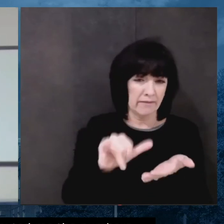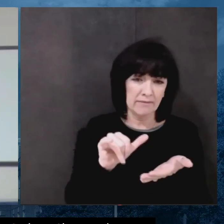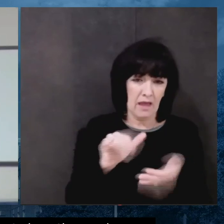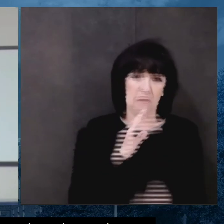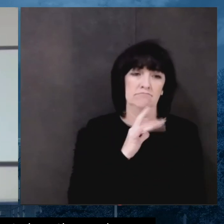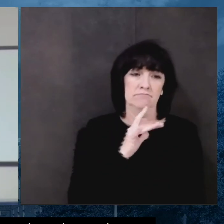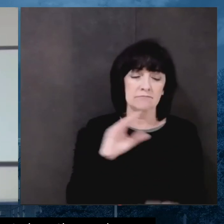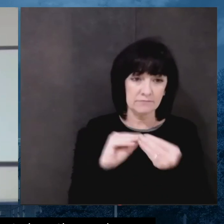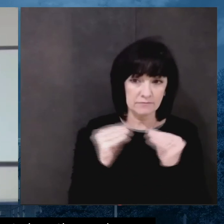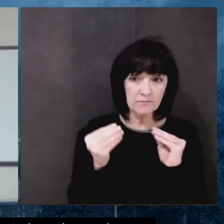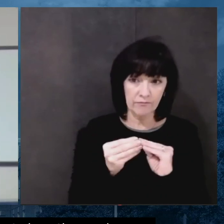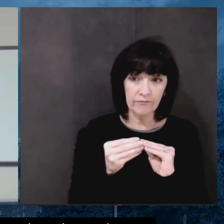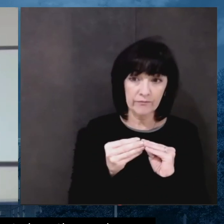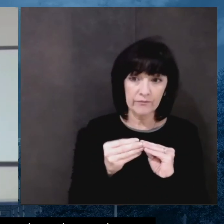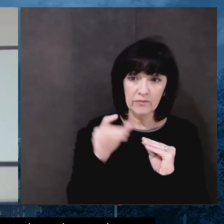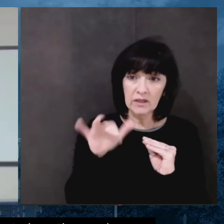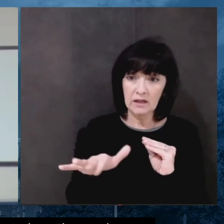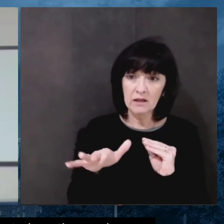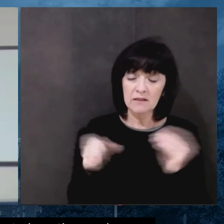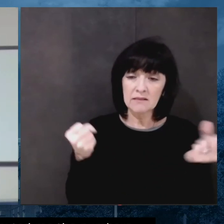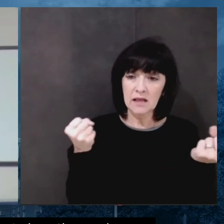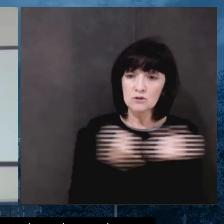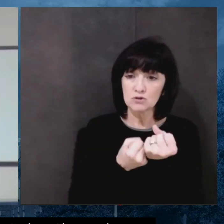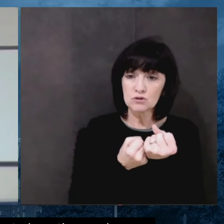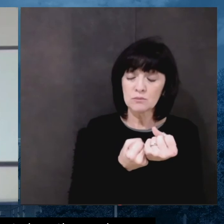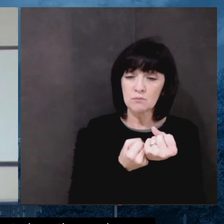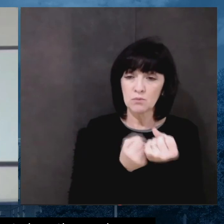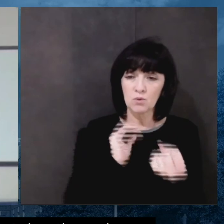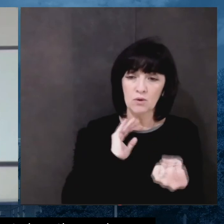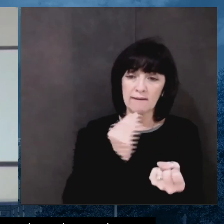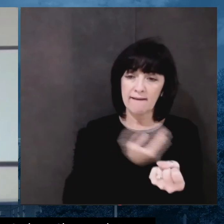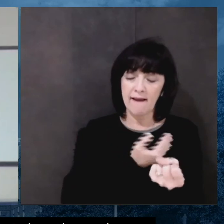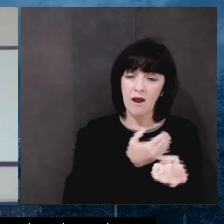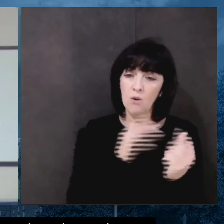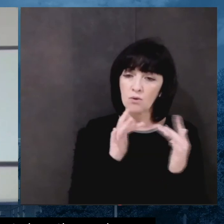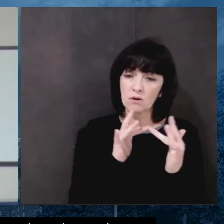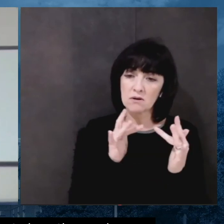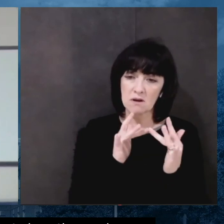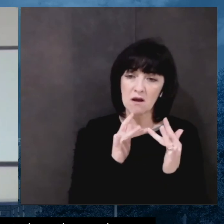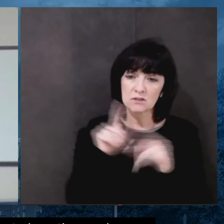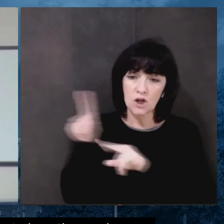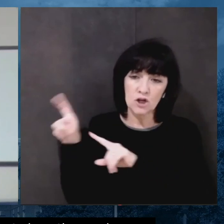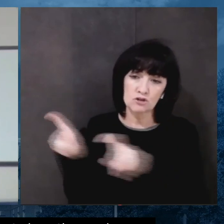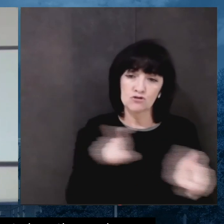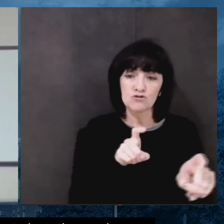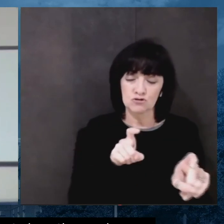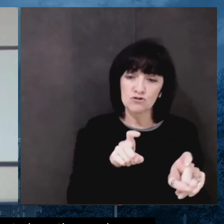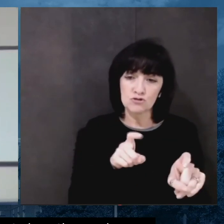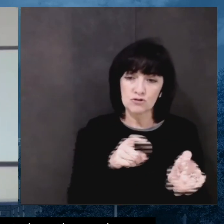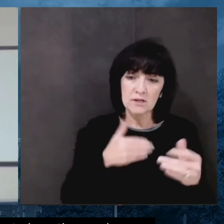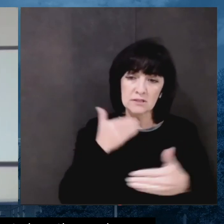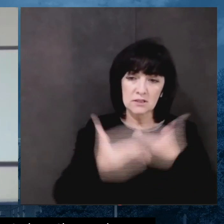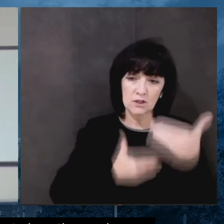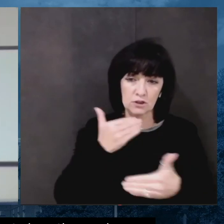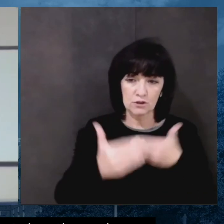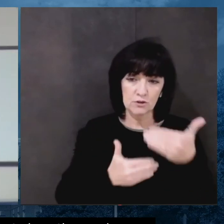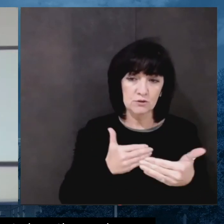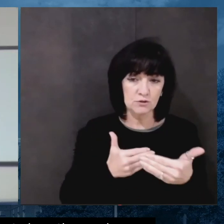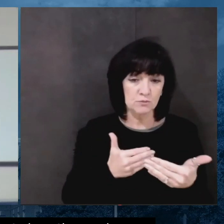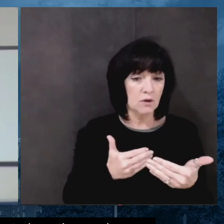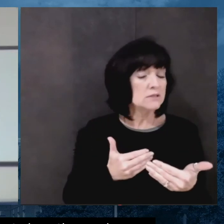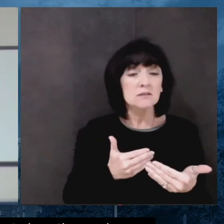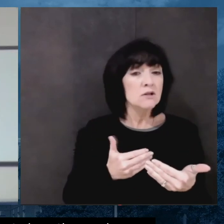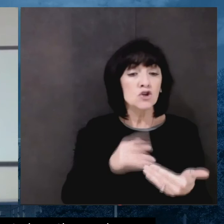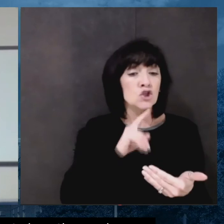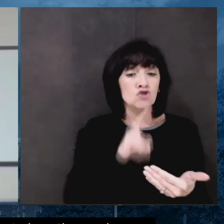again, it is supportive of our overall contact tracing process, because the most important part of contact tracing is letting the person know you've been